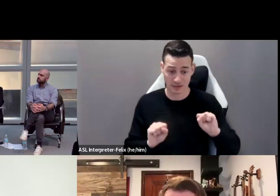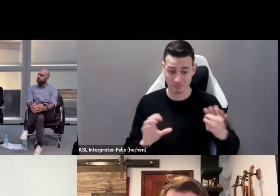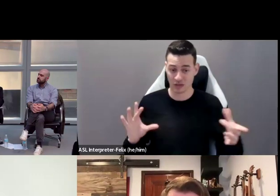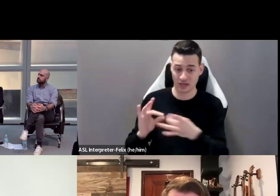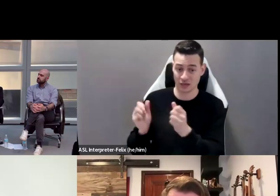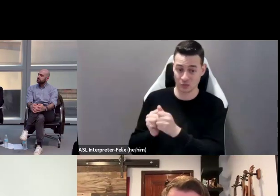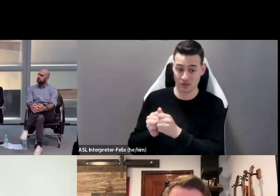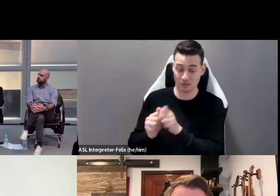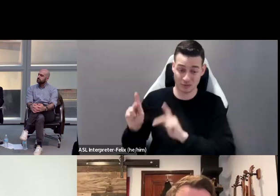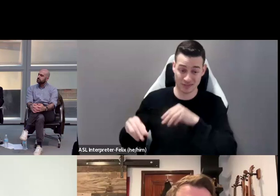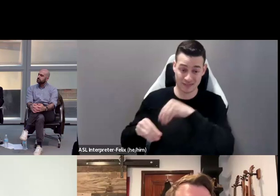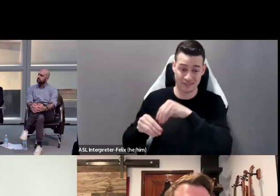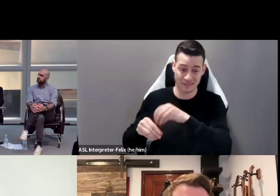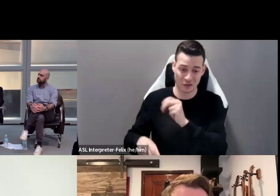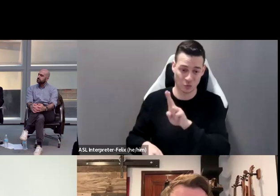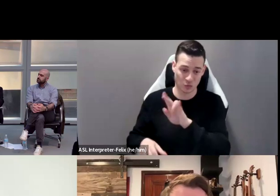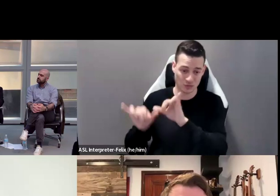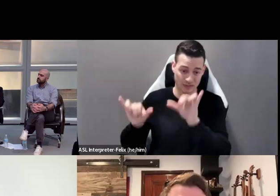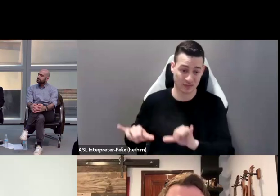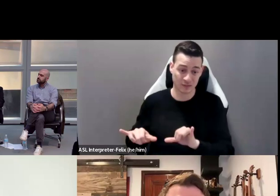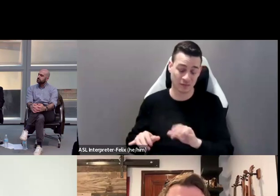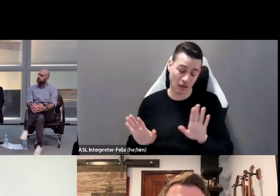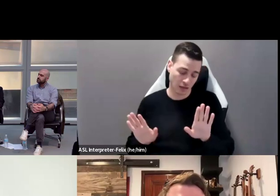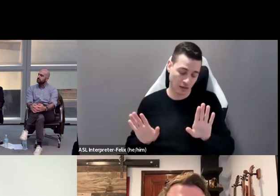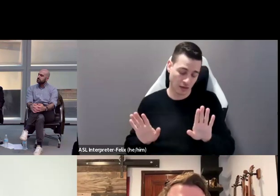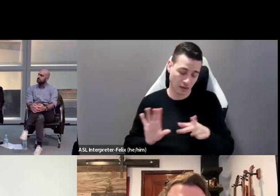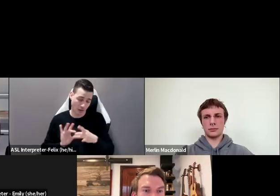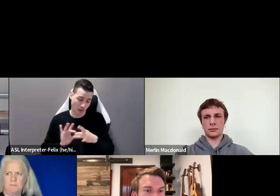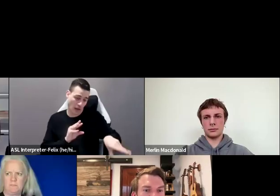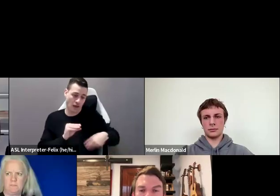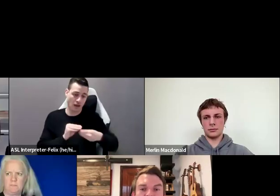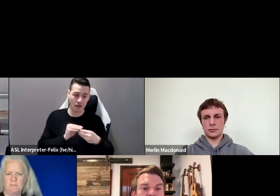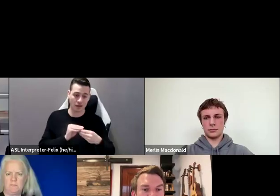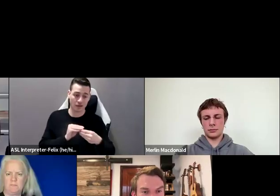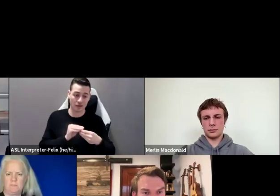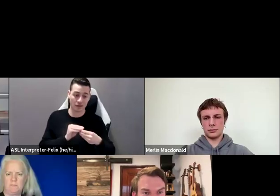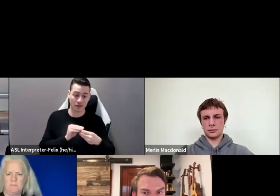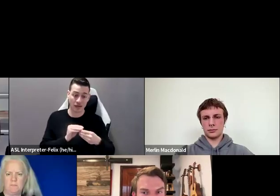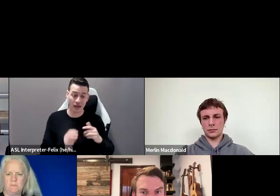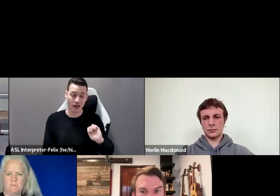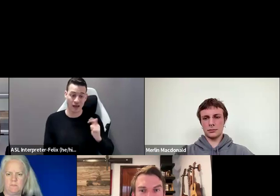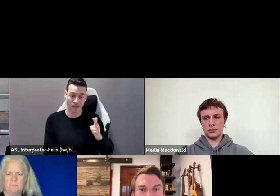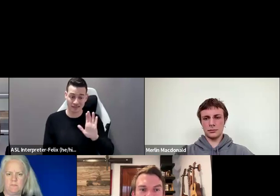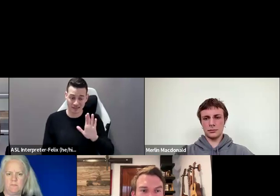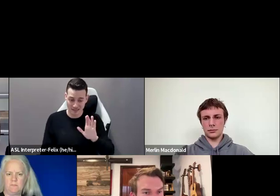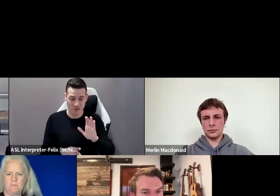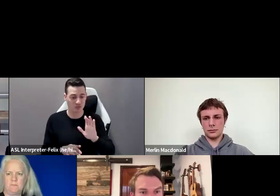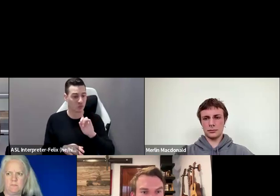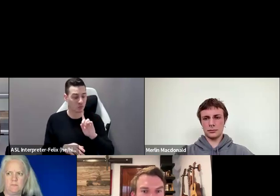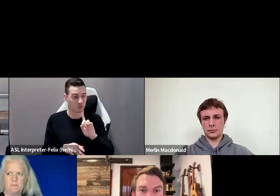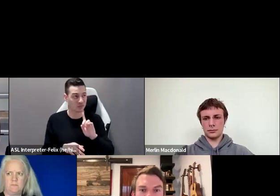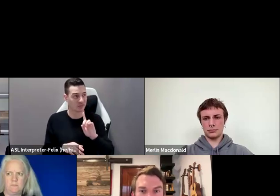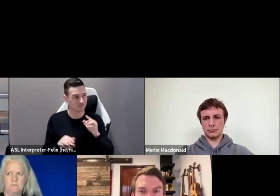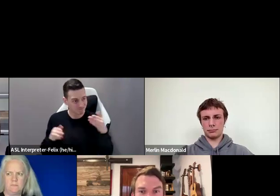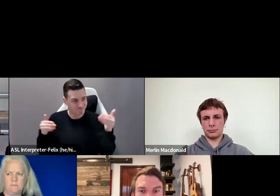Caveat being, Alex's role is generally, because it's coming out of the cancer center, is really for cancer-related activities, but